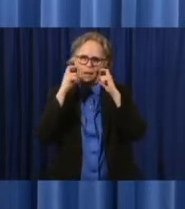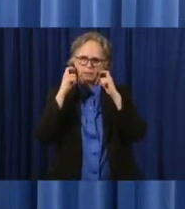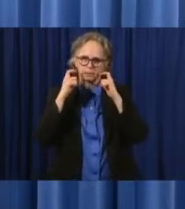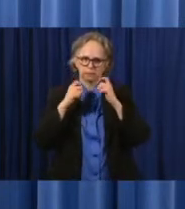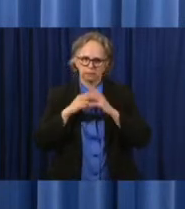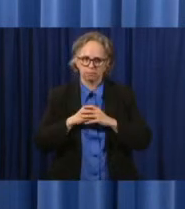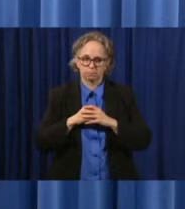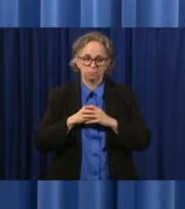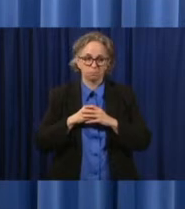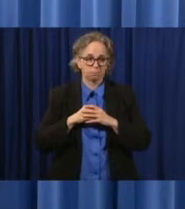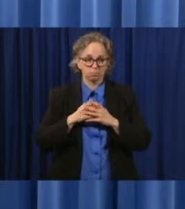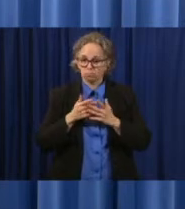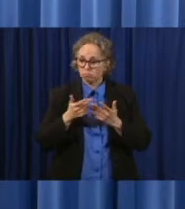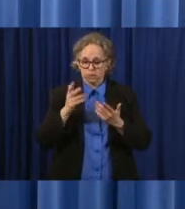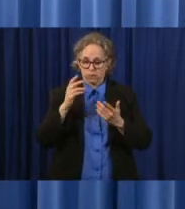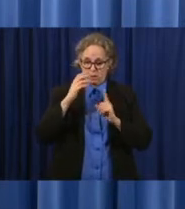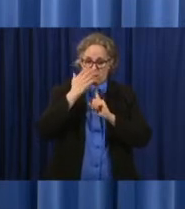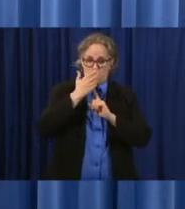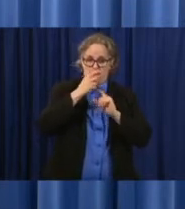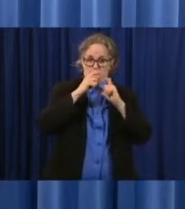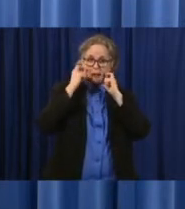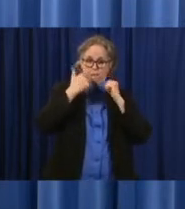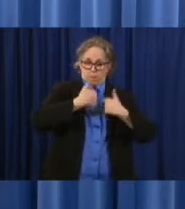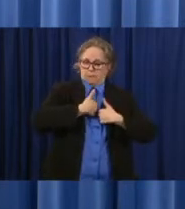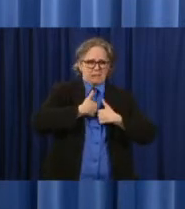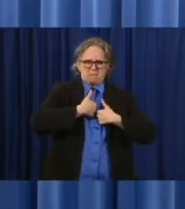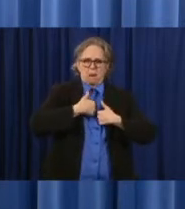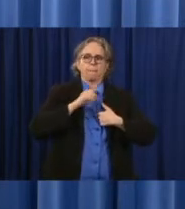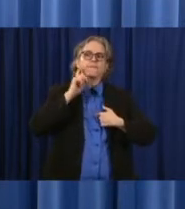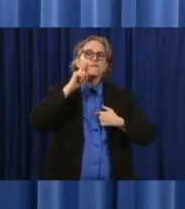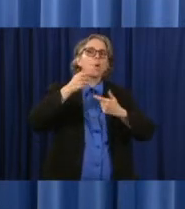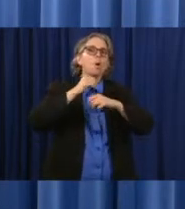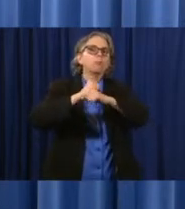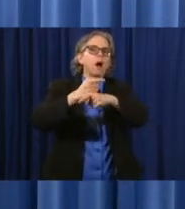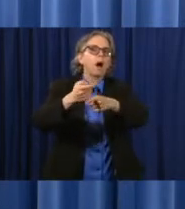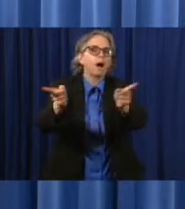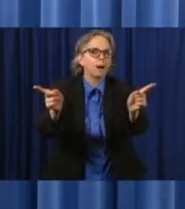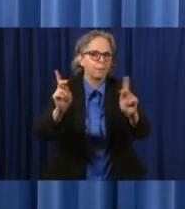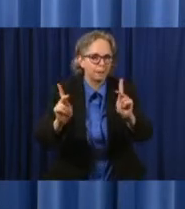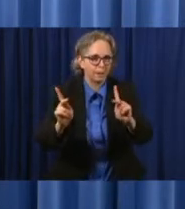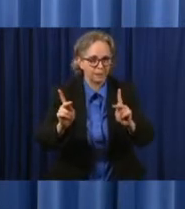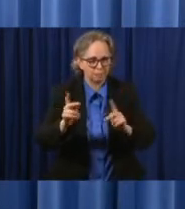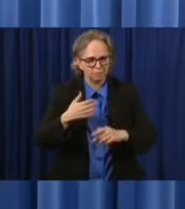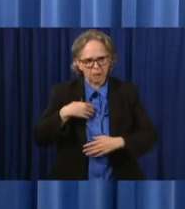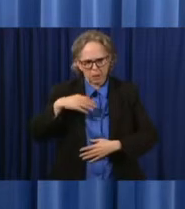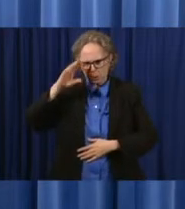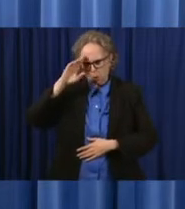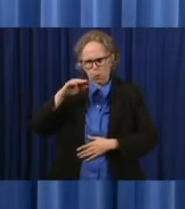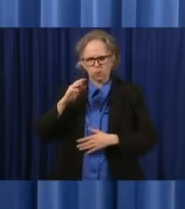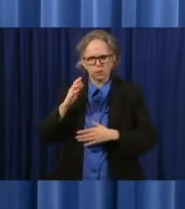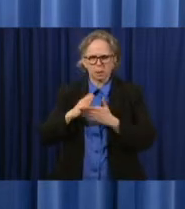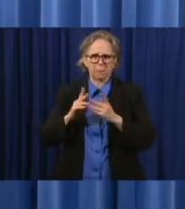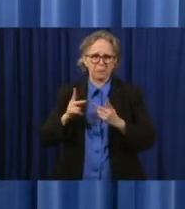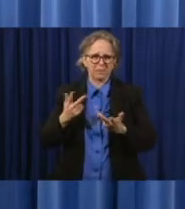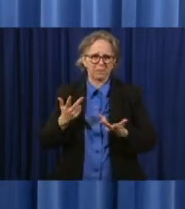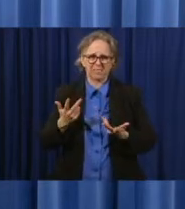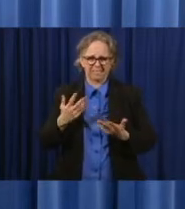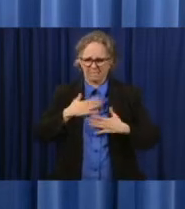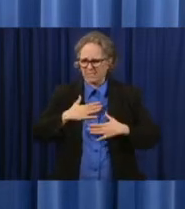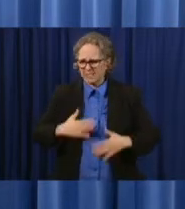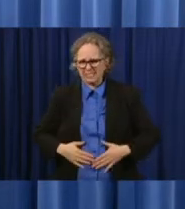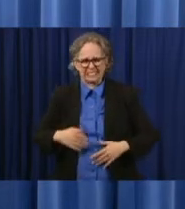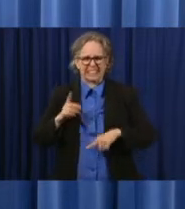it for someone else. I know that there's some Ohioans that maybe have a physical reason they can't wear those, and that's